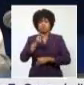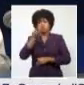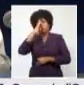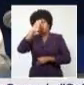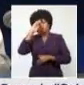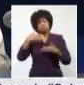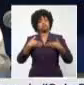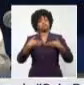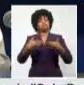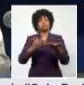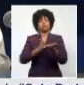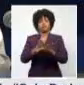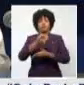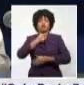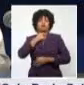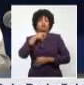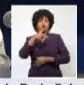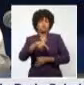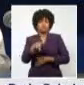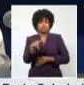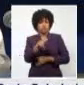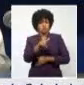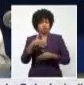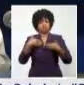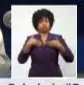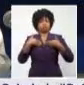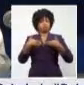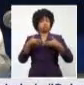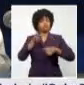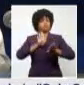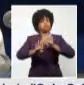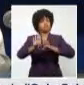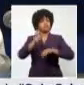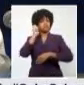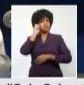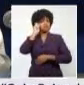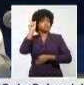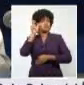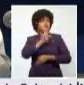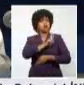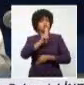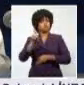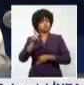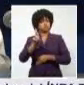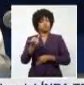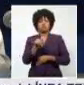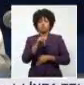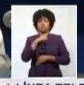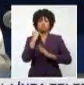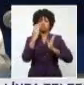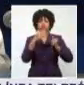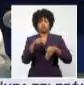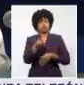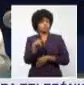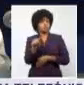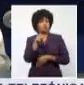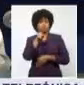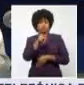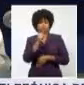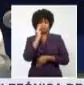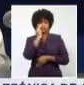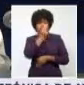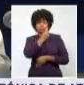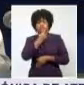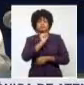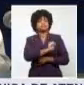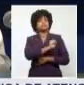of Cubans ready to follow your example, ready to defend your ideas, and ready to